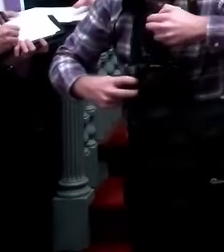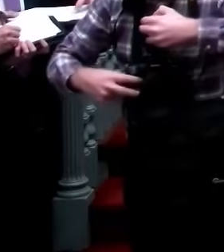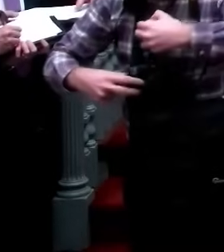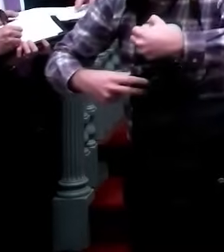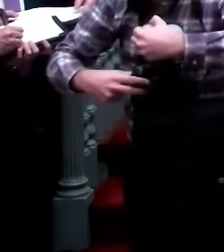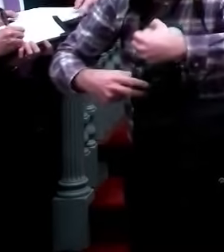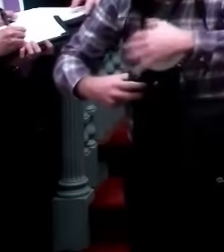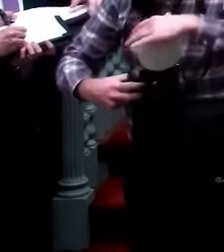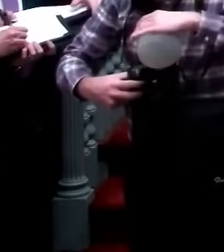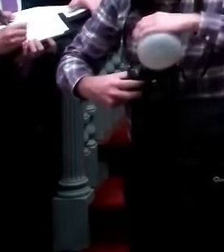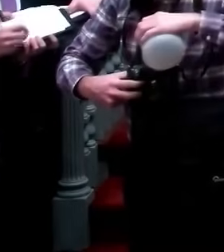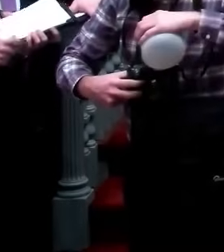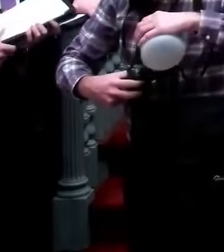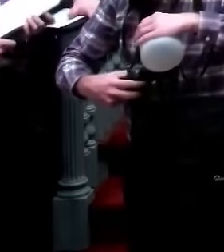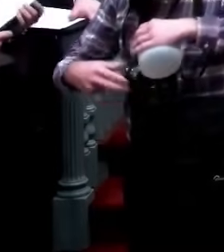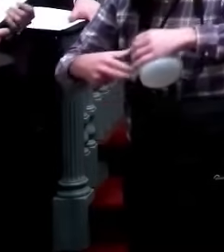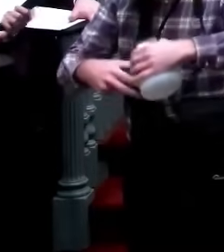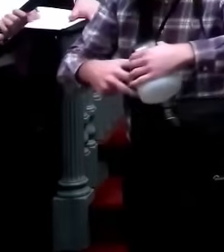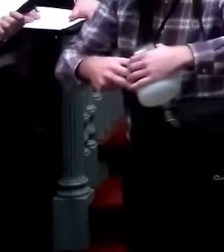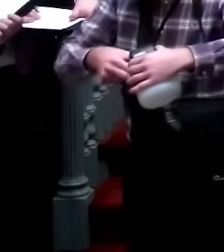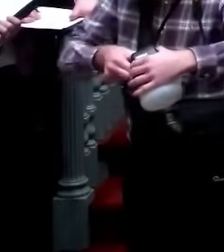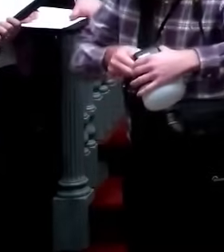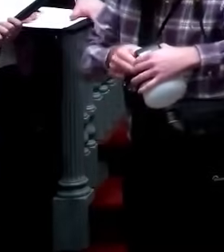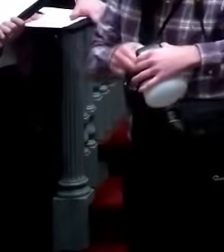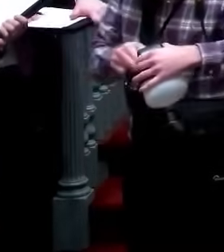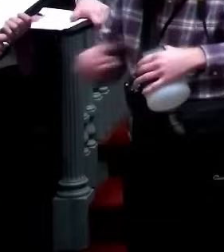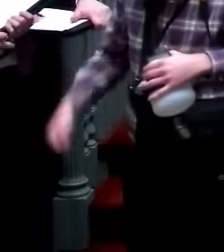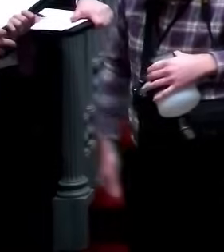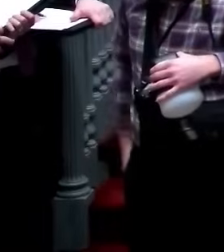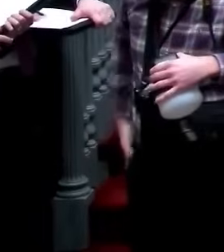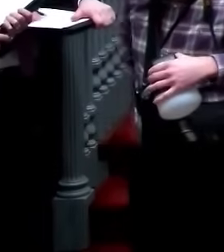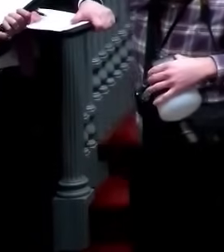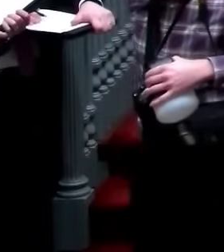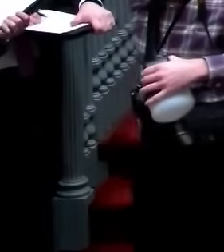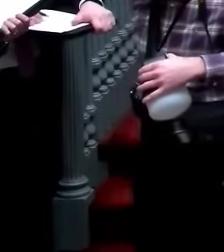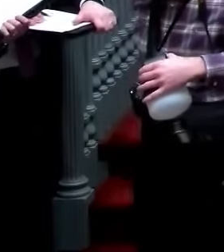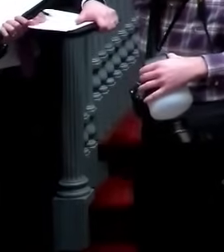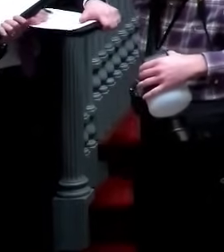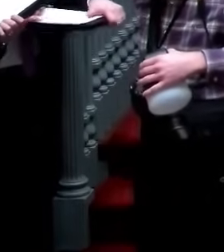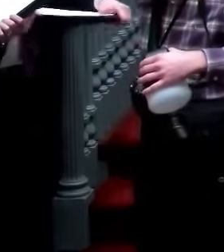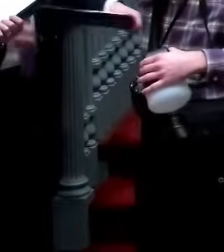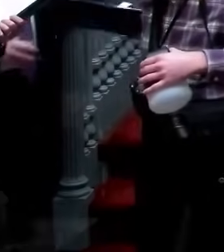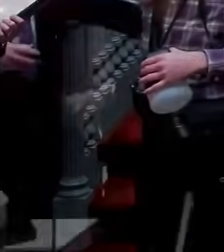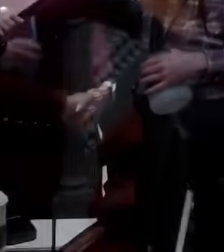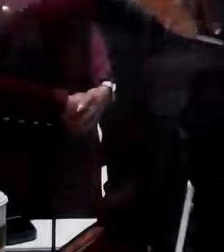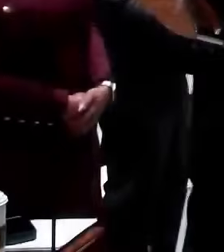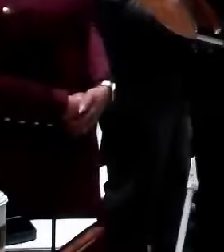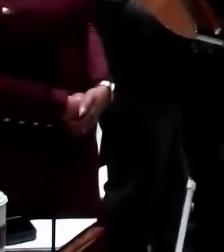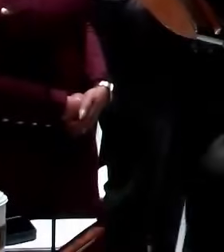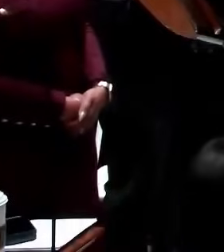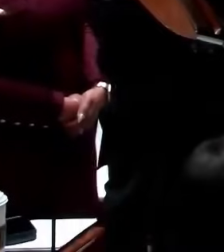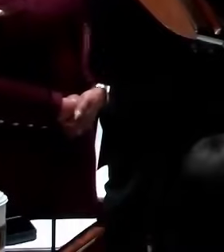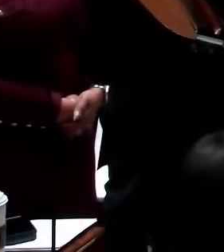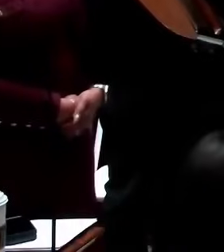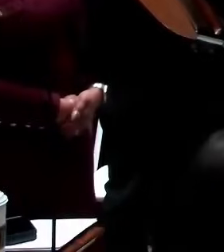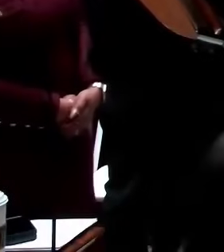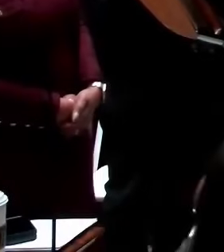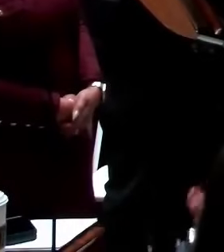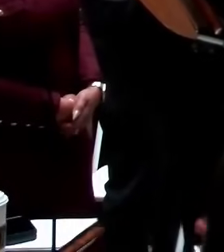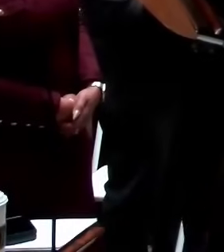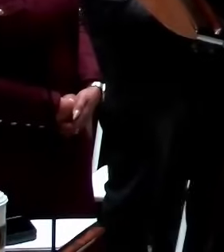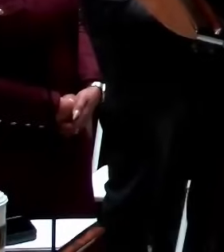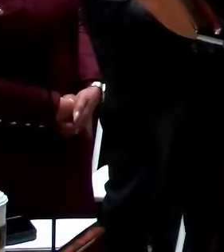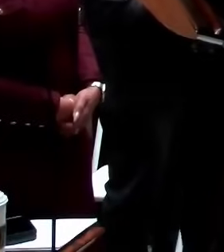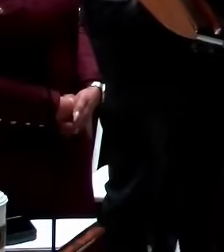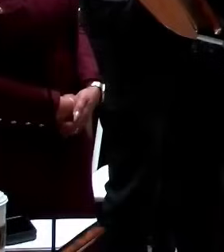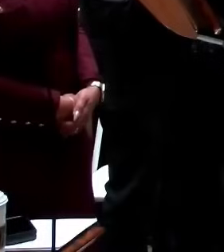Sergeant of Arms. Madam President, Members of the state judiciary are ready to